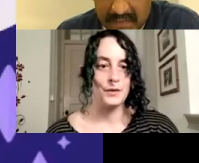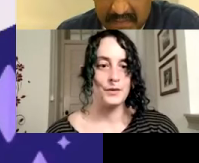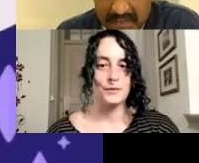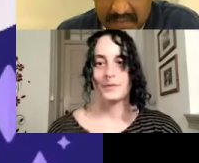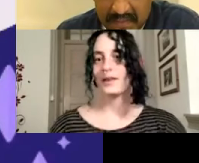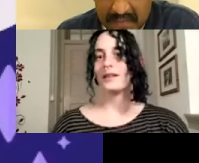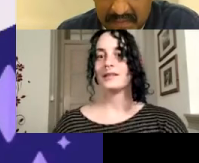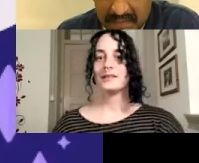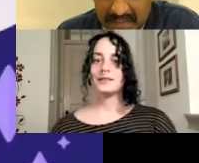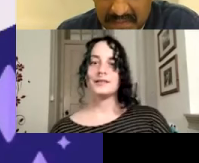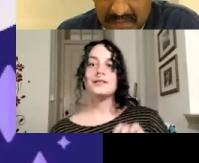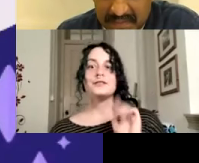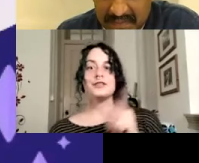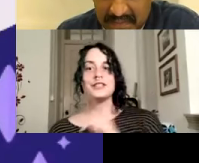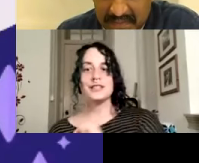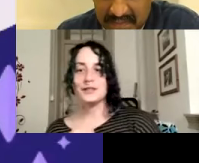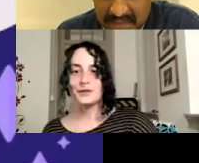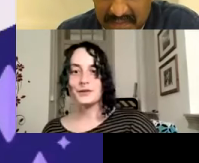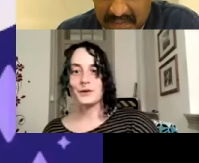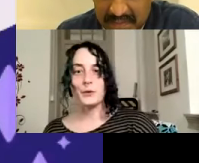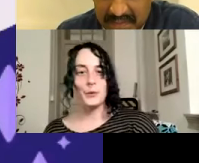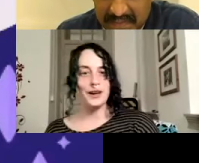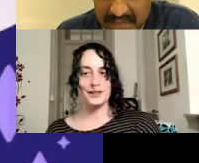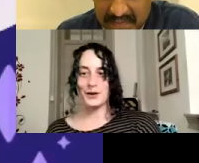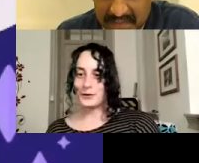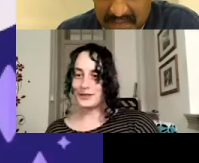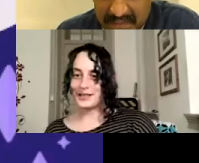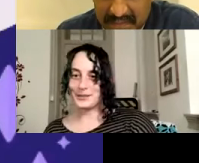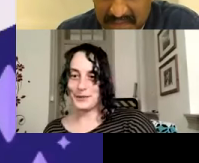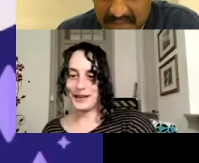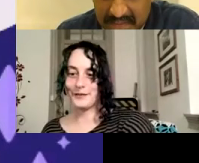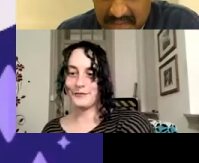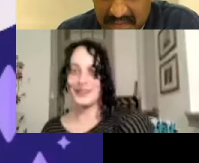share this other useful stuff at the end. Just as a quick note, is speaking of.